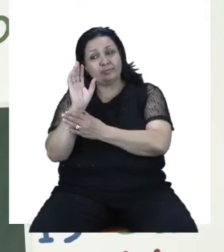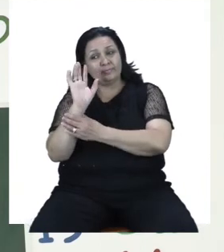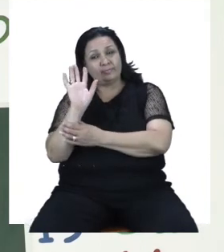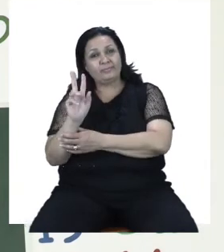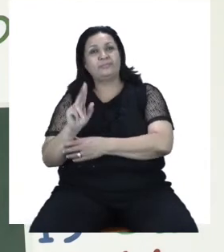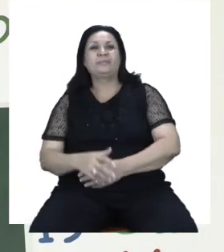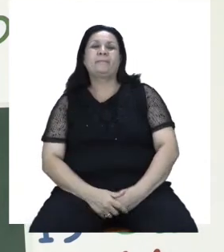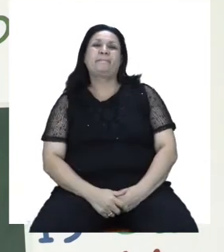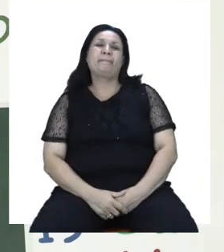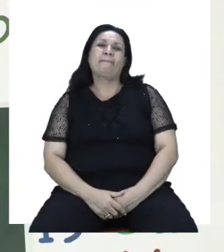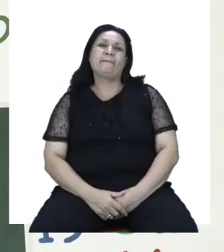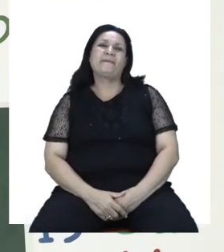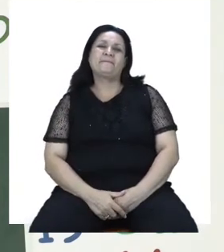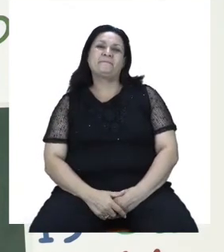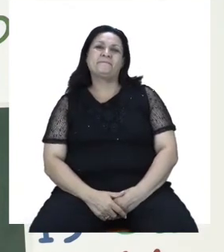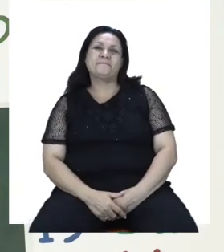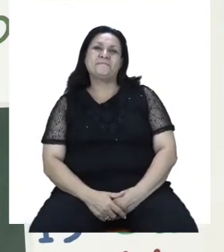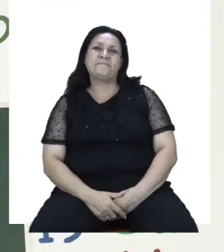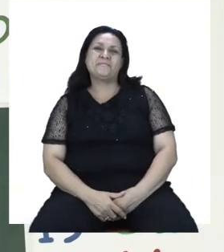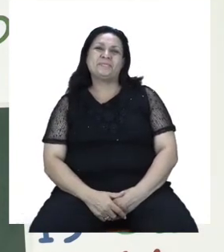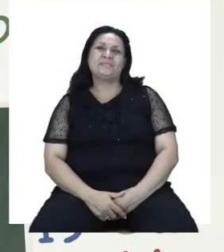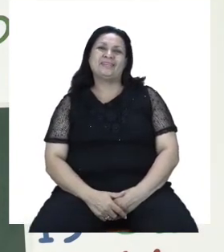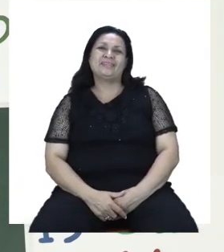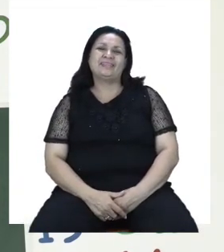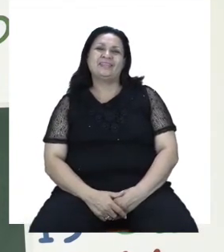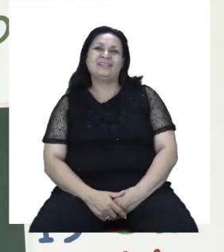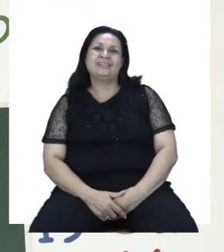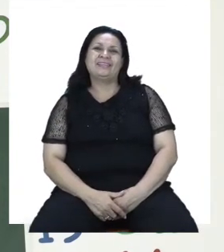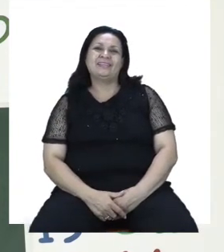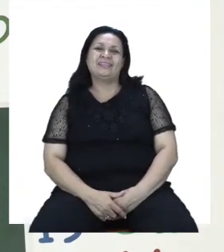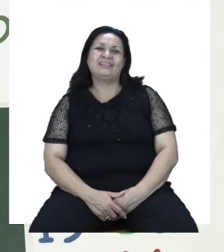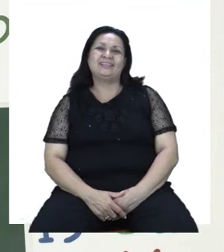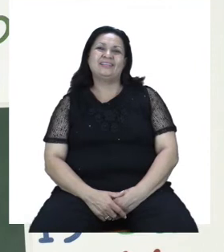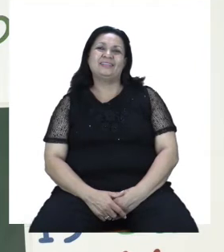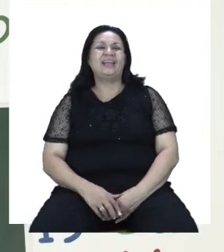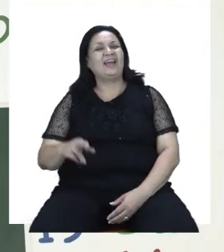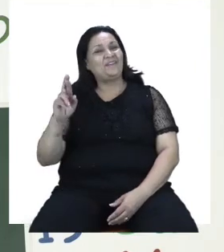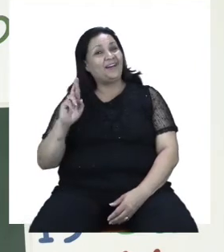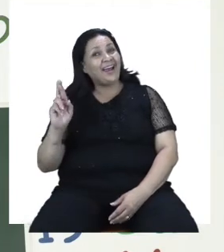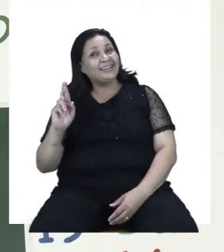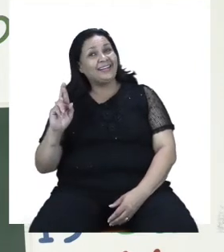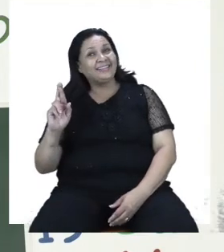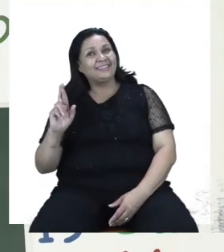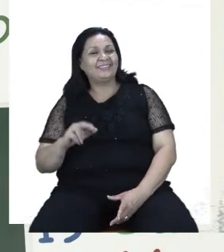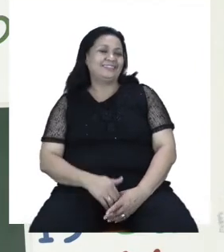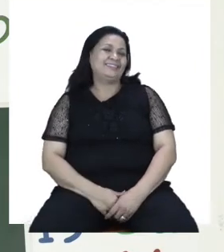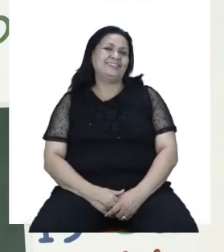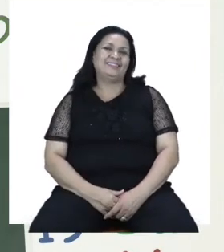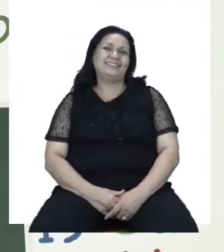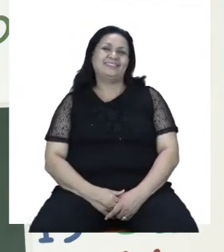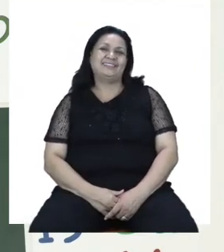some string with some bottle tops, so I know that this is my right hand.